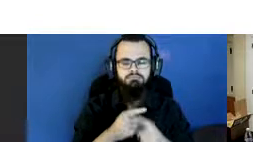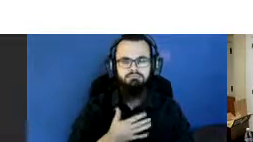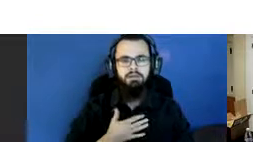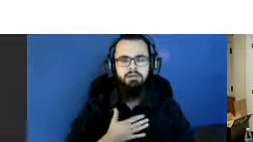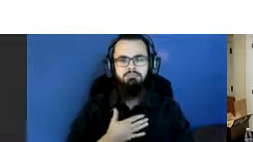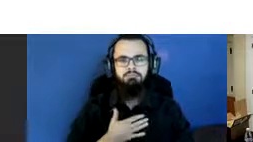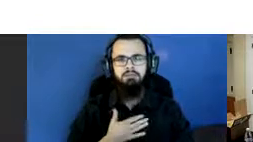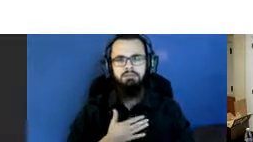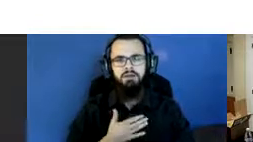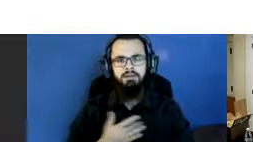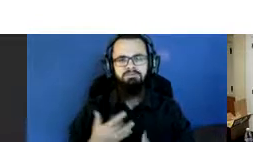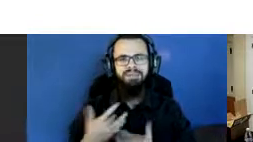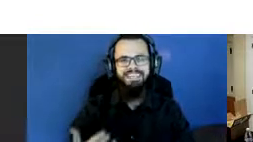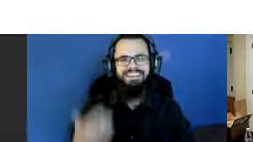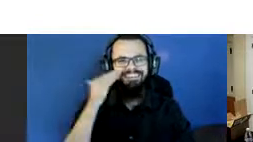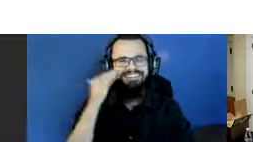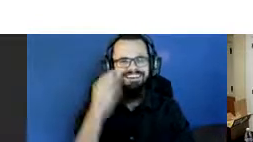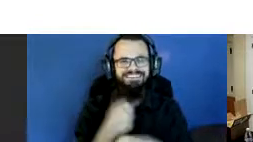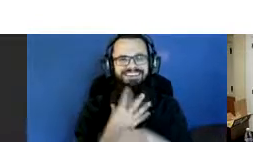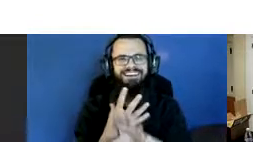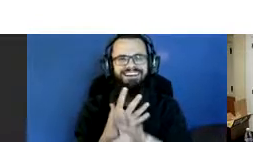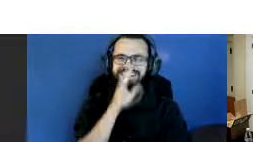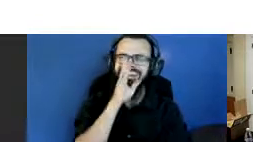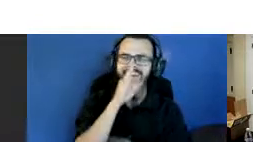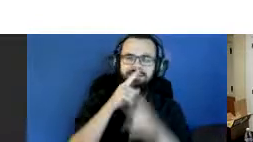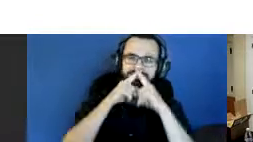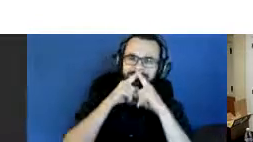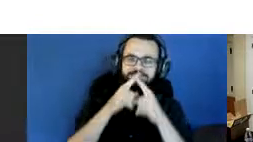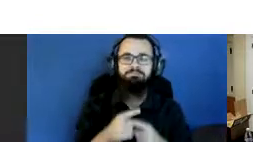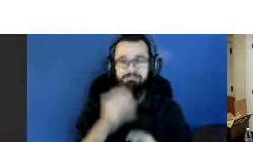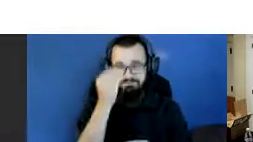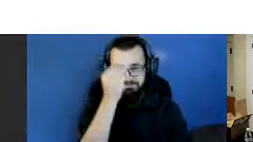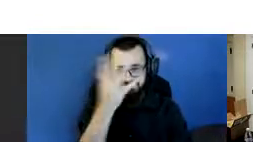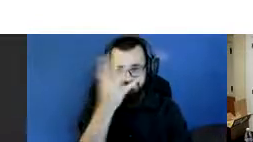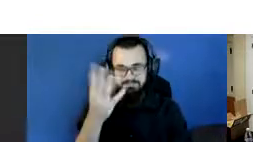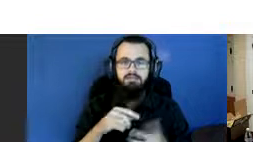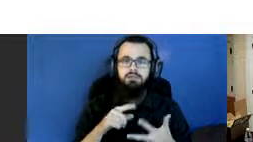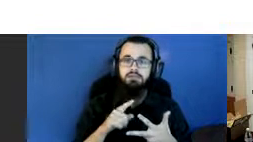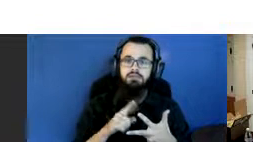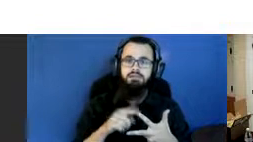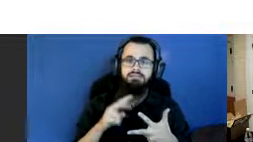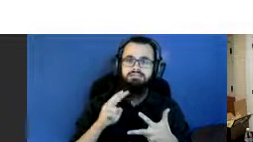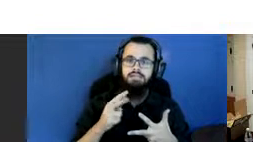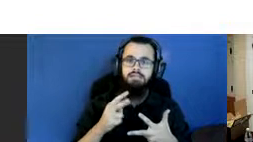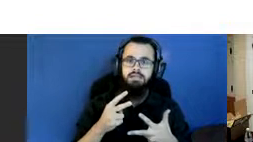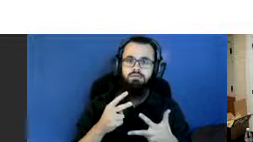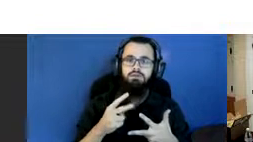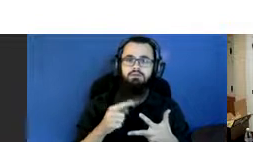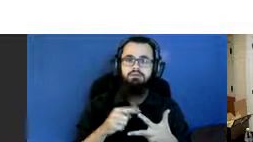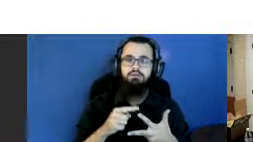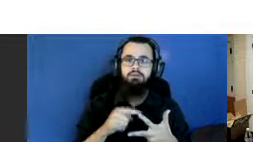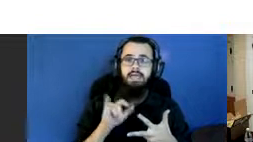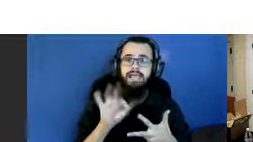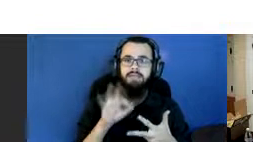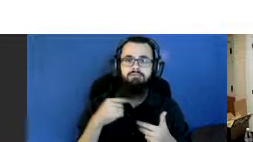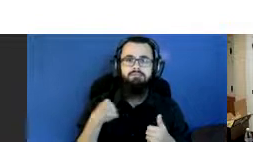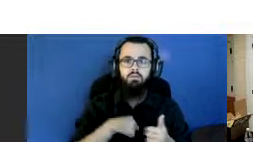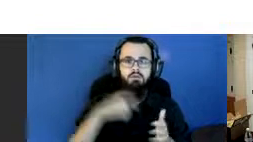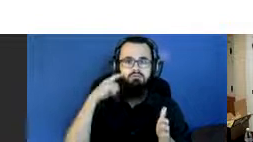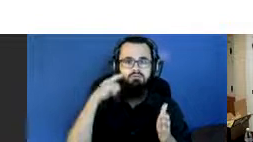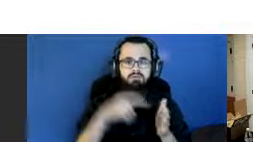measures come into play when we know that folks have been impacted by disease, so that we can reduce that